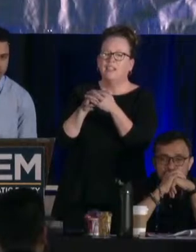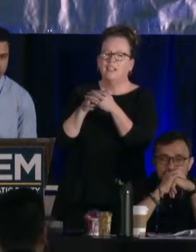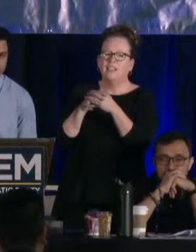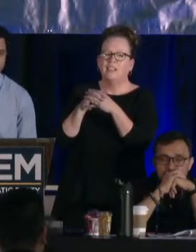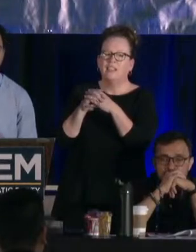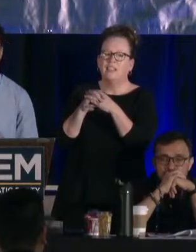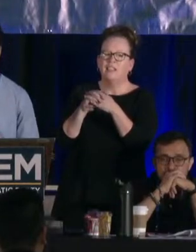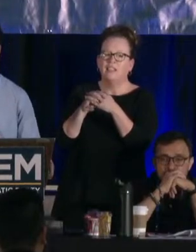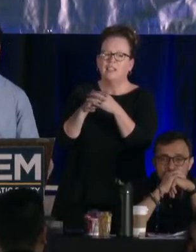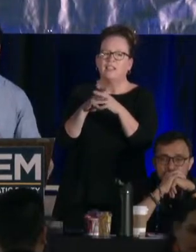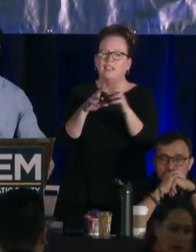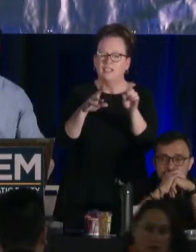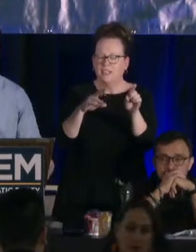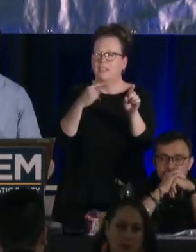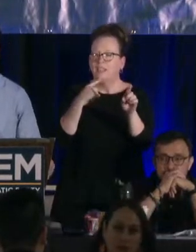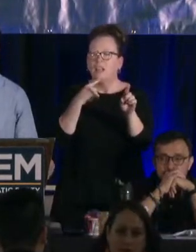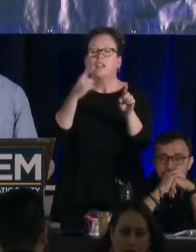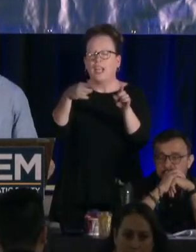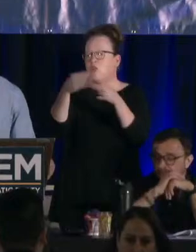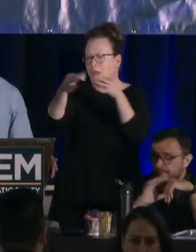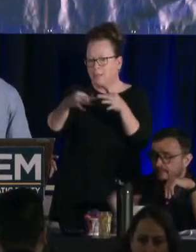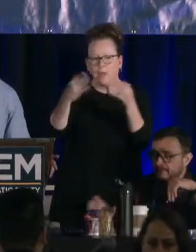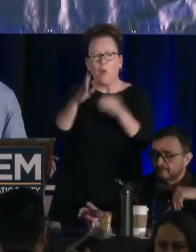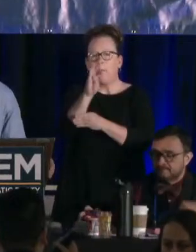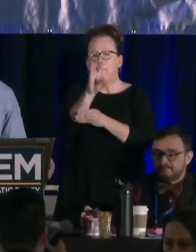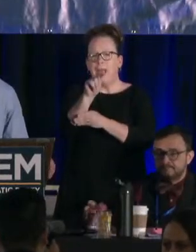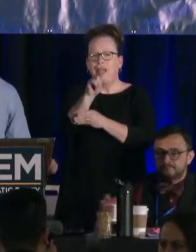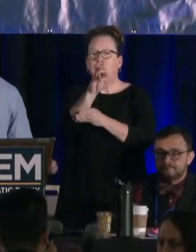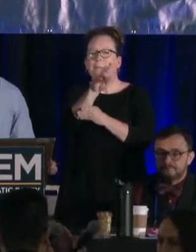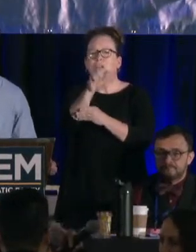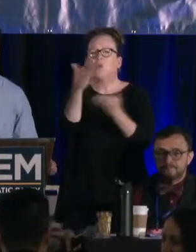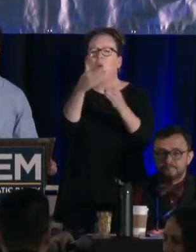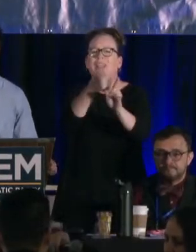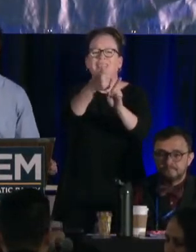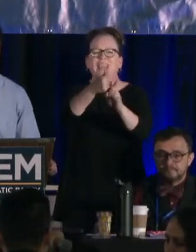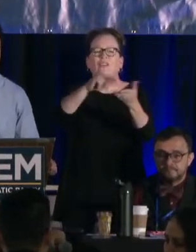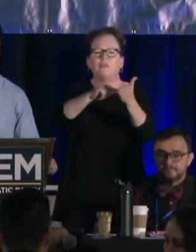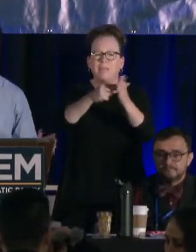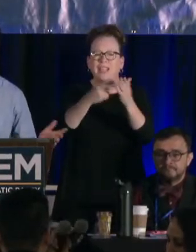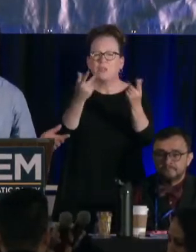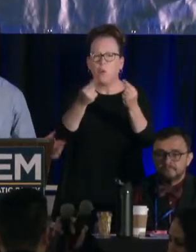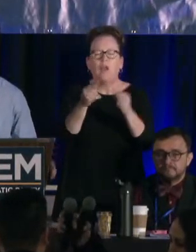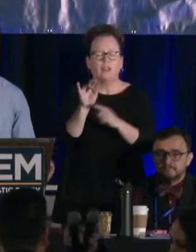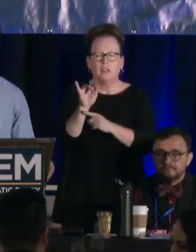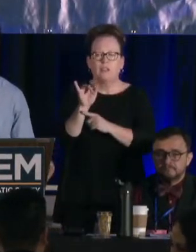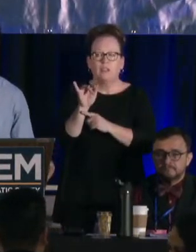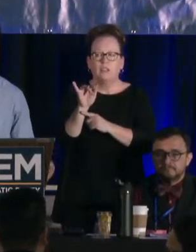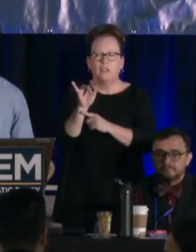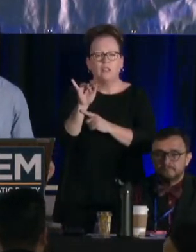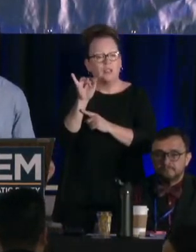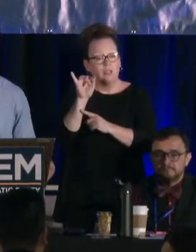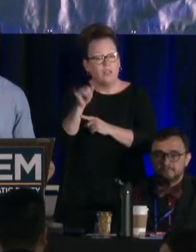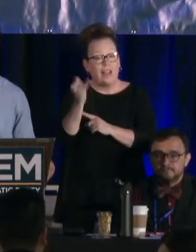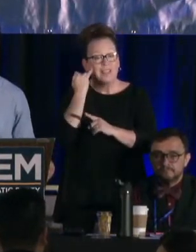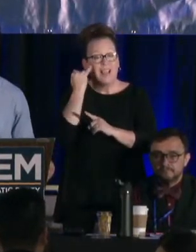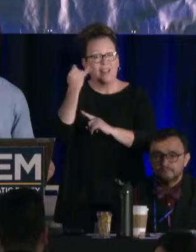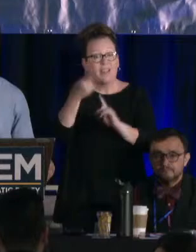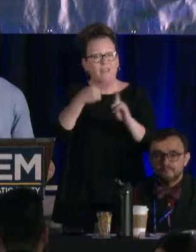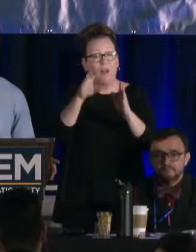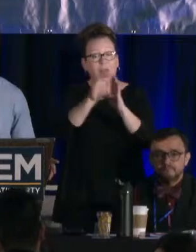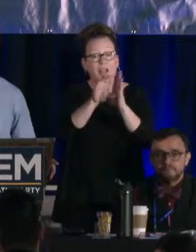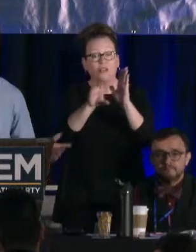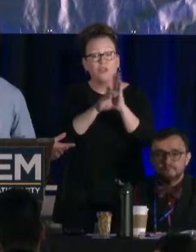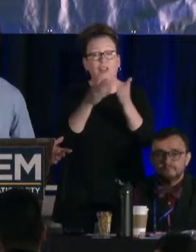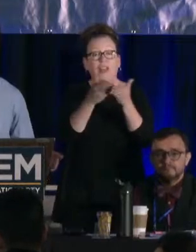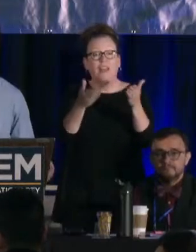measure is. That's it. Oh, sorry. So ballot measures are, they might be amendments to the Constitution or other things that